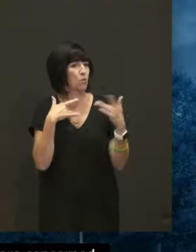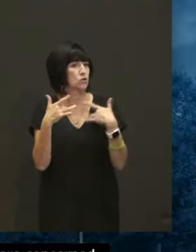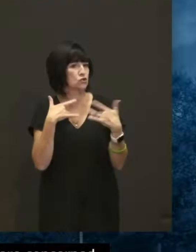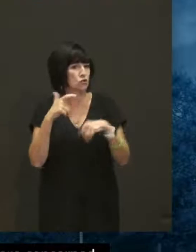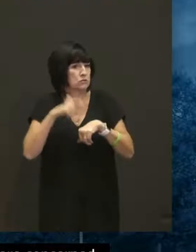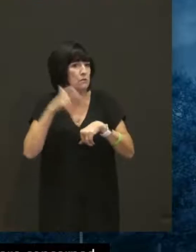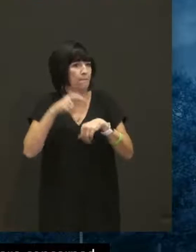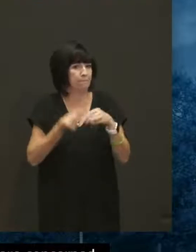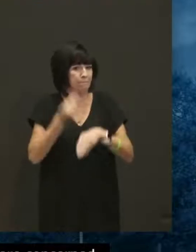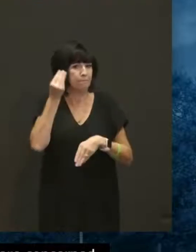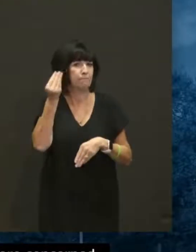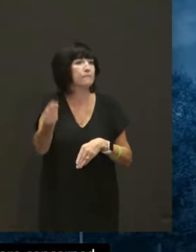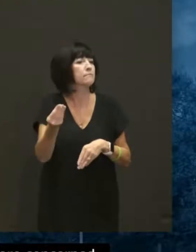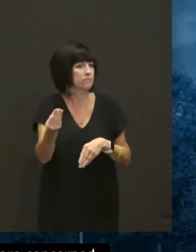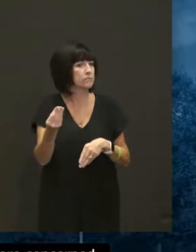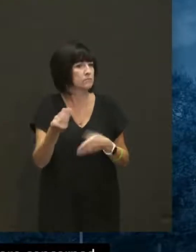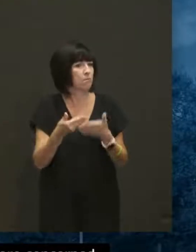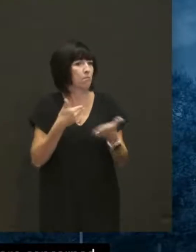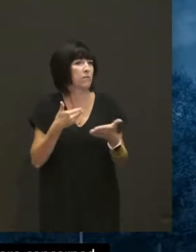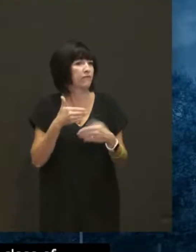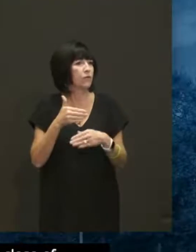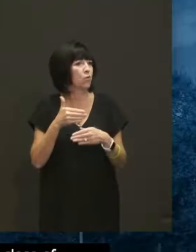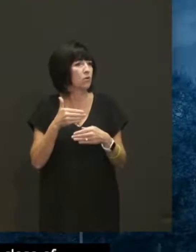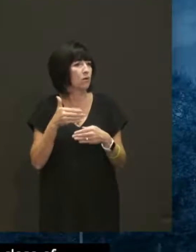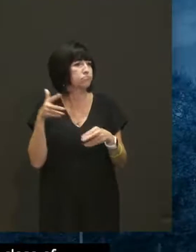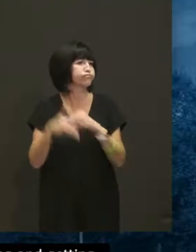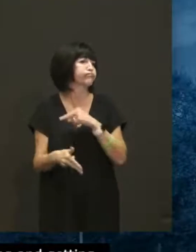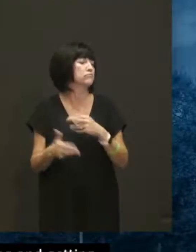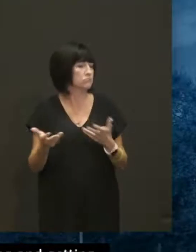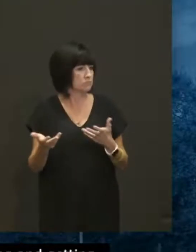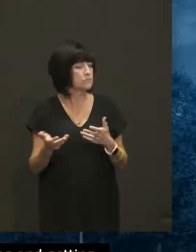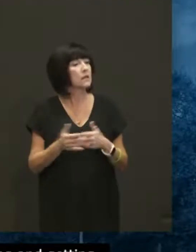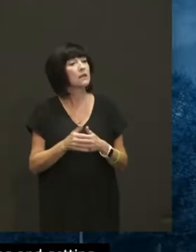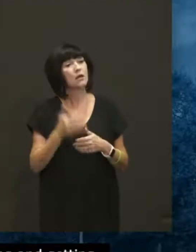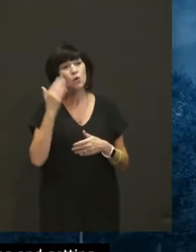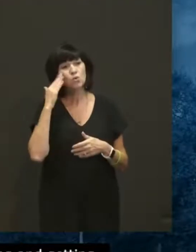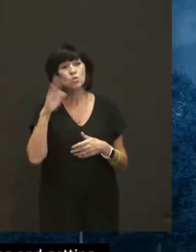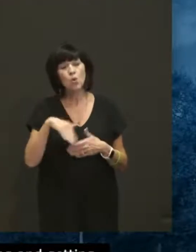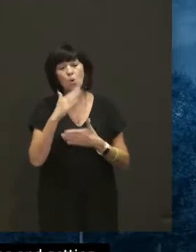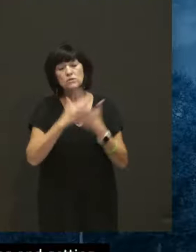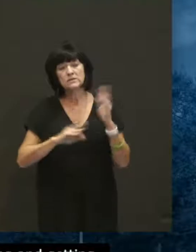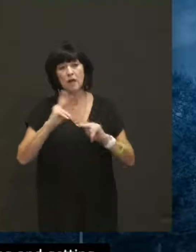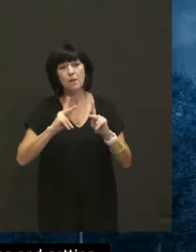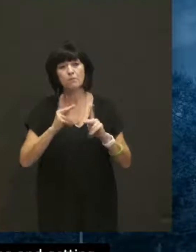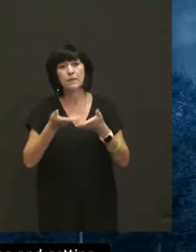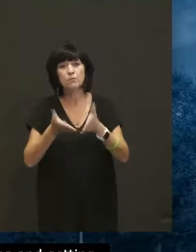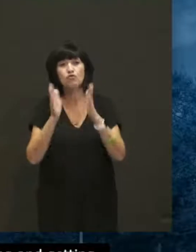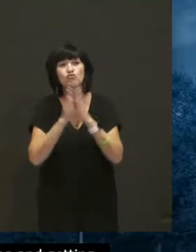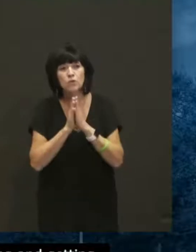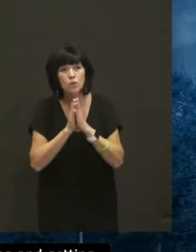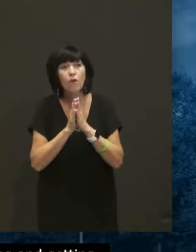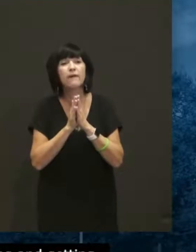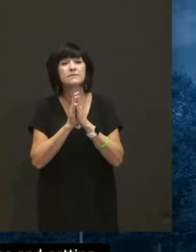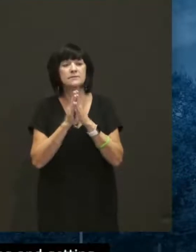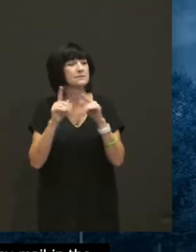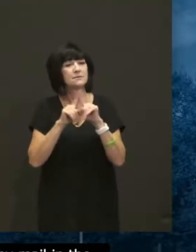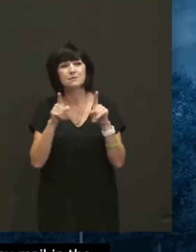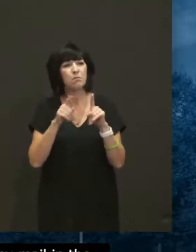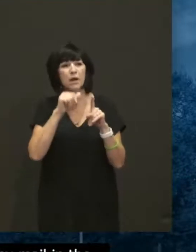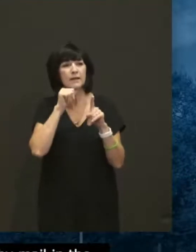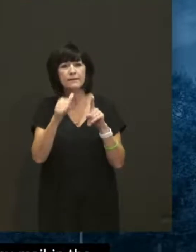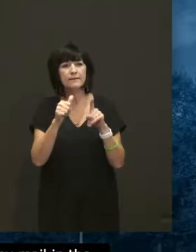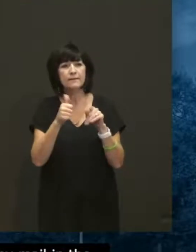who requested a vote by mail ballot in the primary and didn't follow through. We'd like to see those